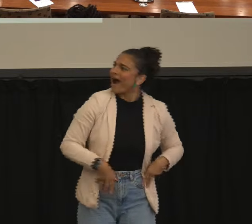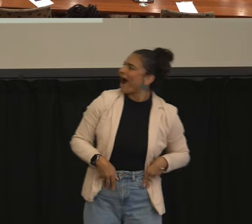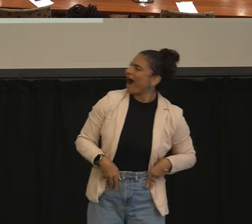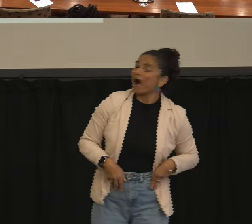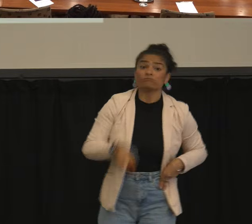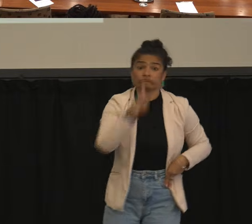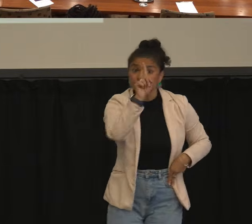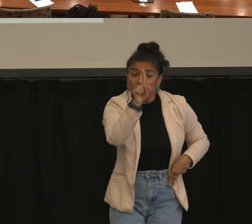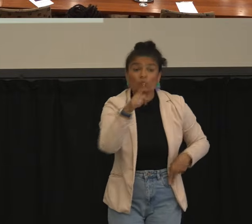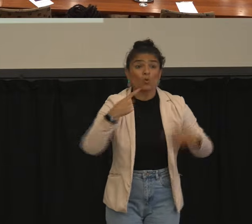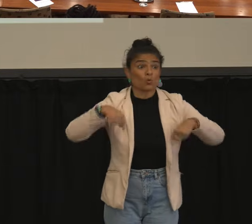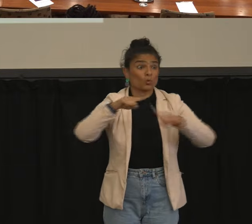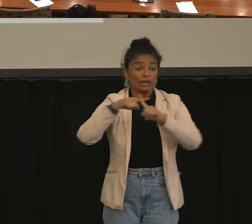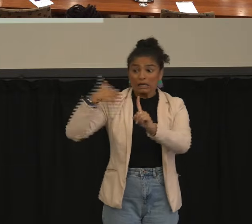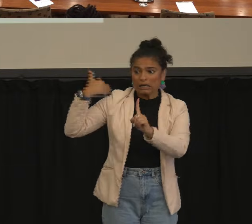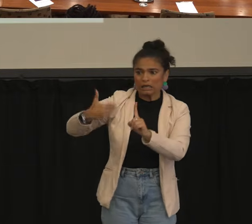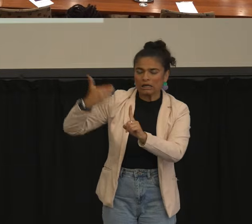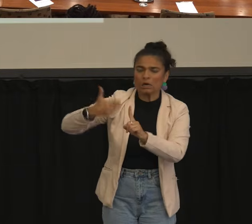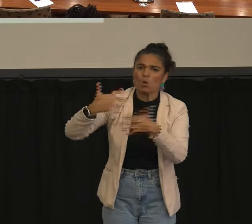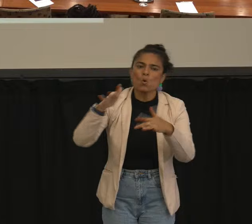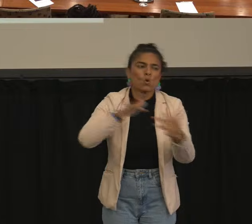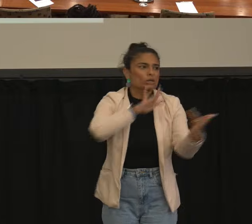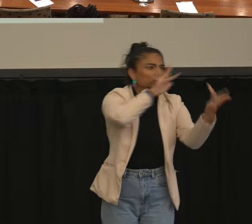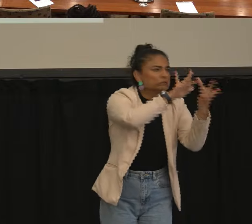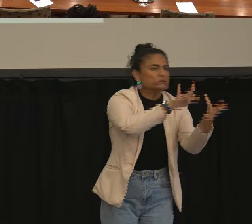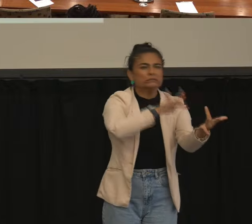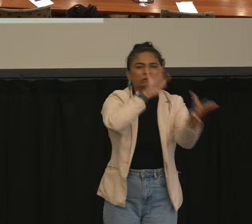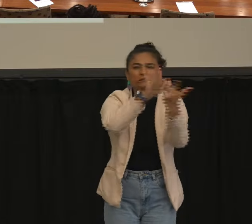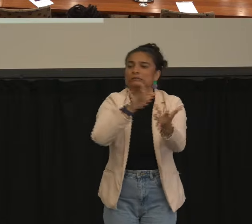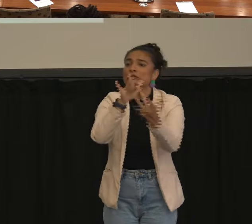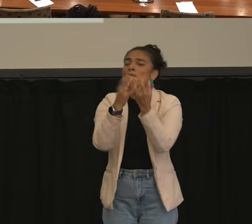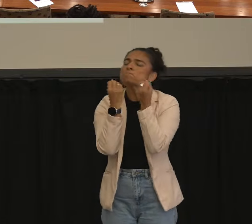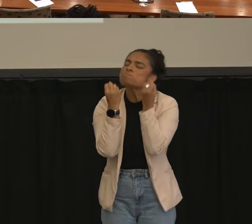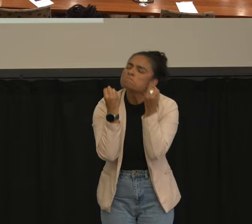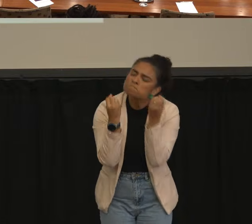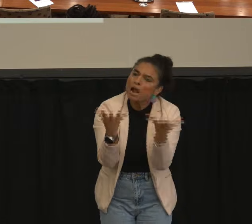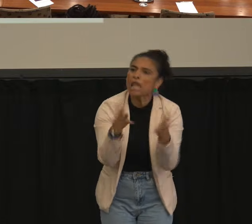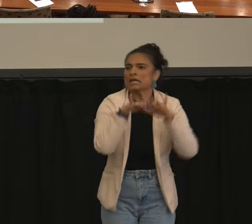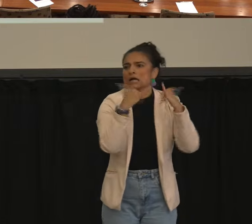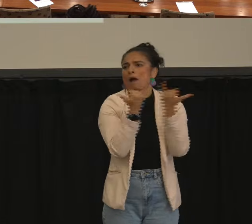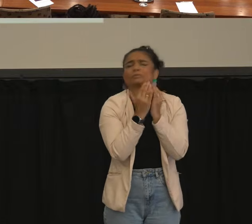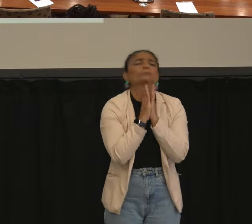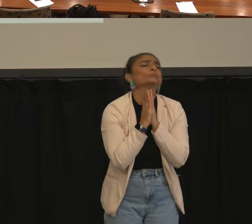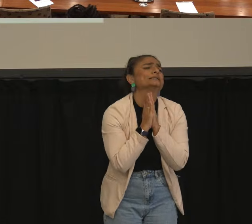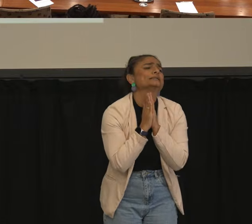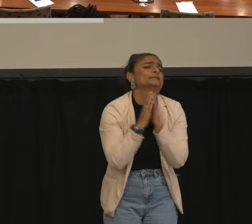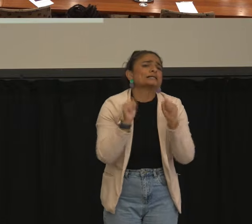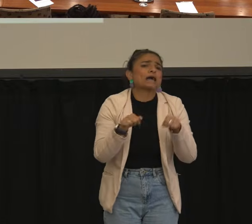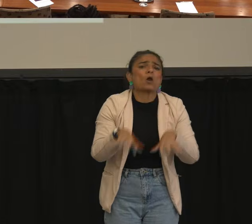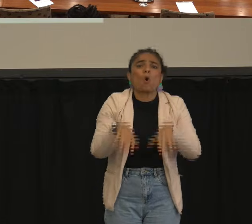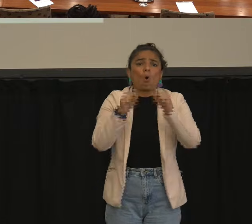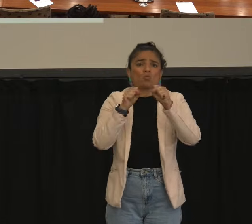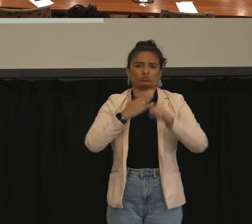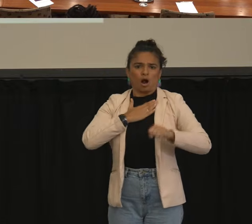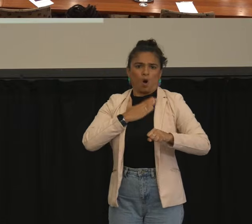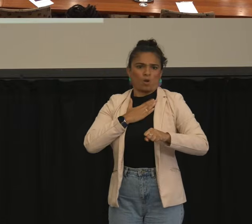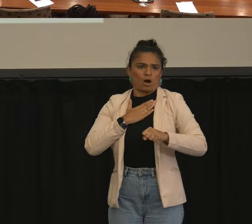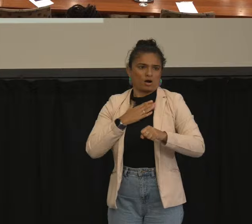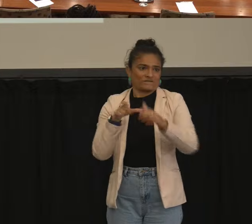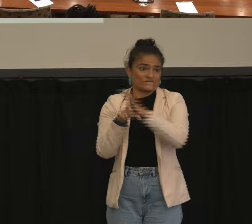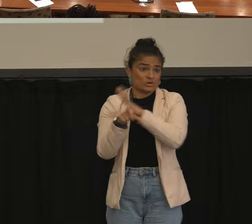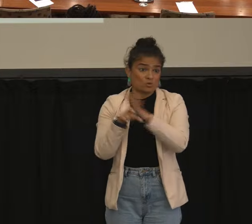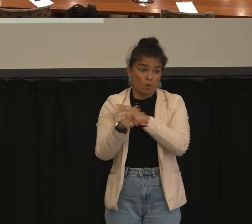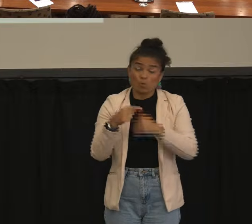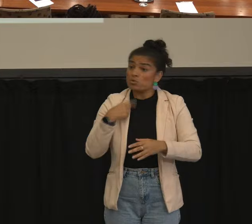us the solution. But we've been in contact with so many different companies. We've been